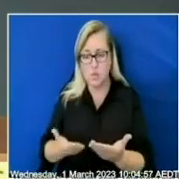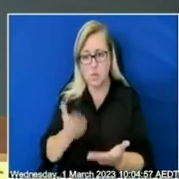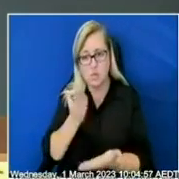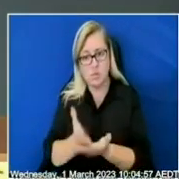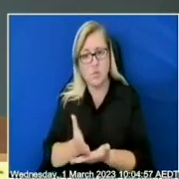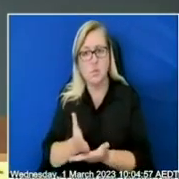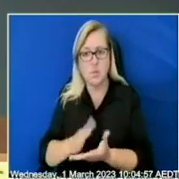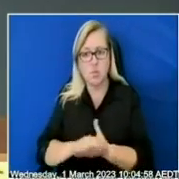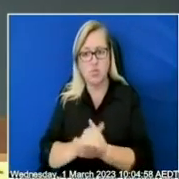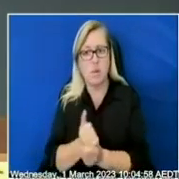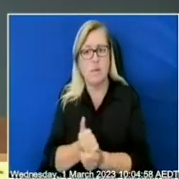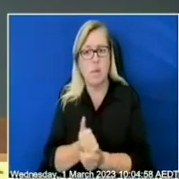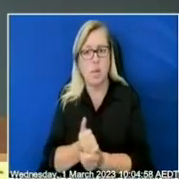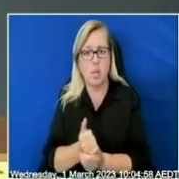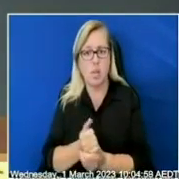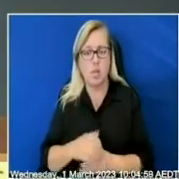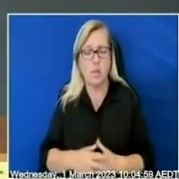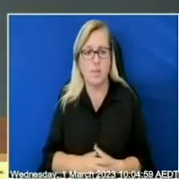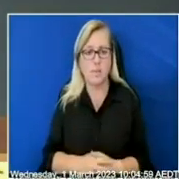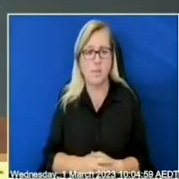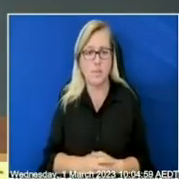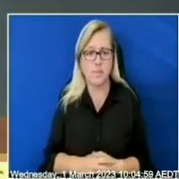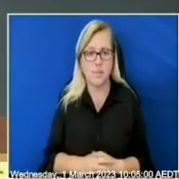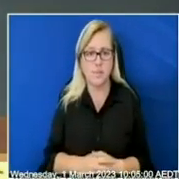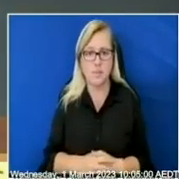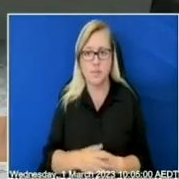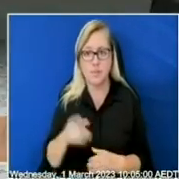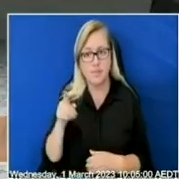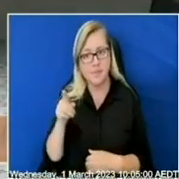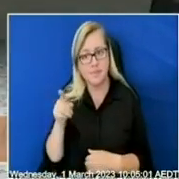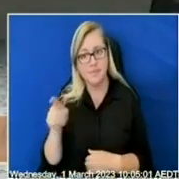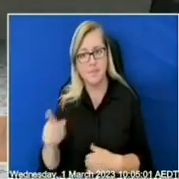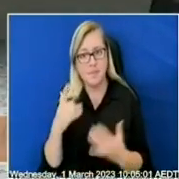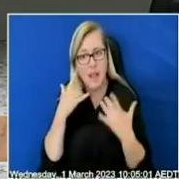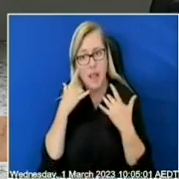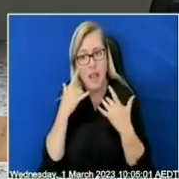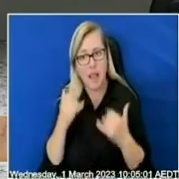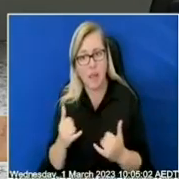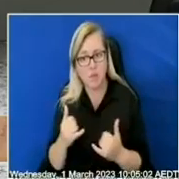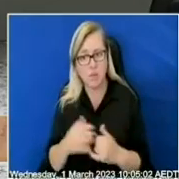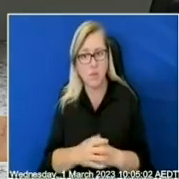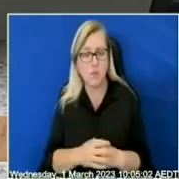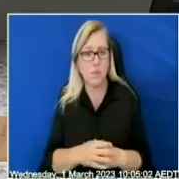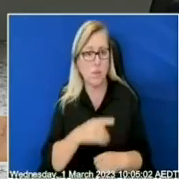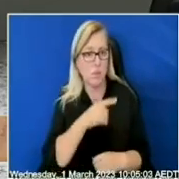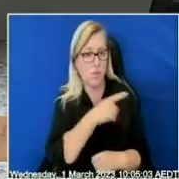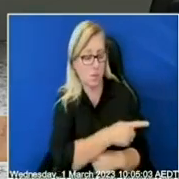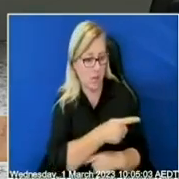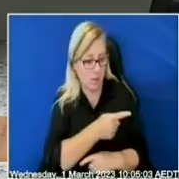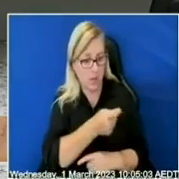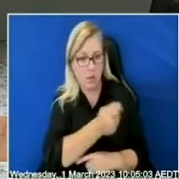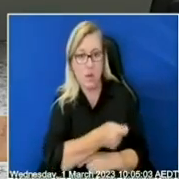So, Council. Commission closes. I appear with Mr. McAvoy to assist.